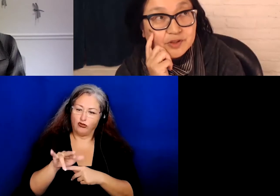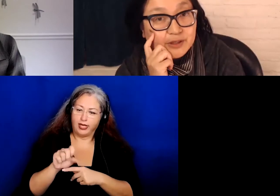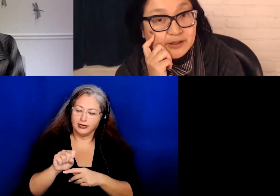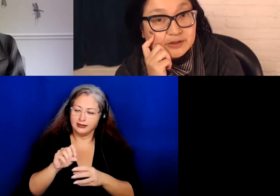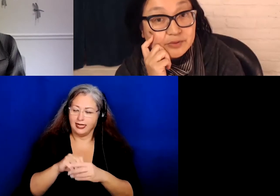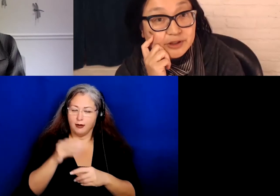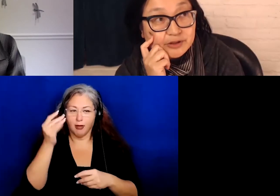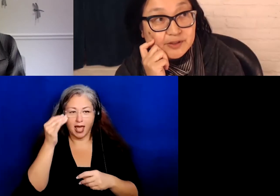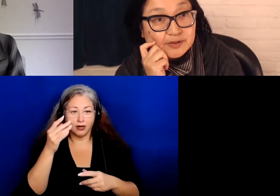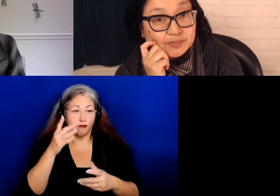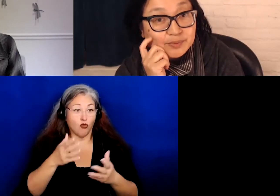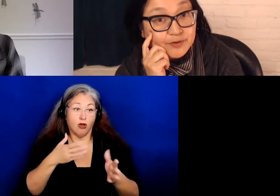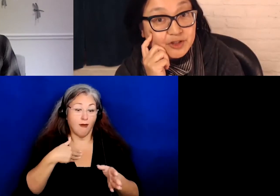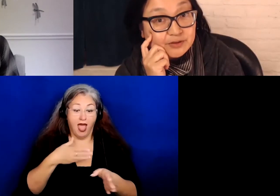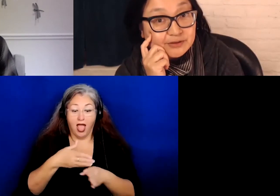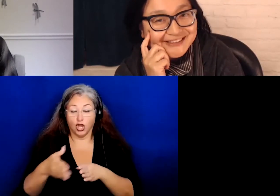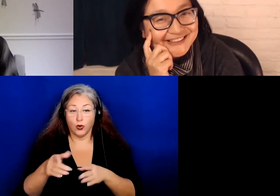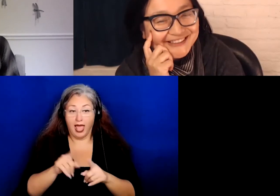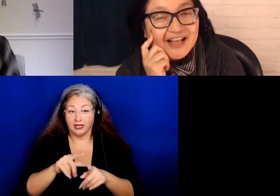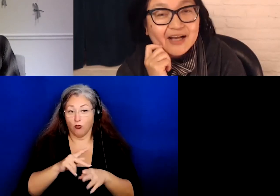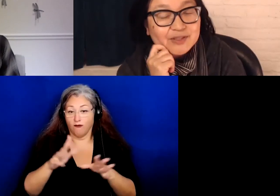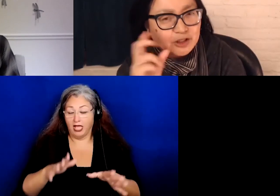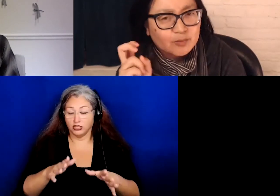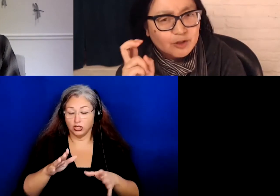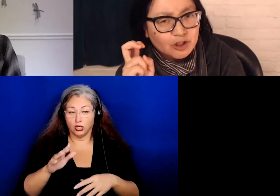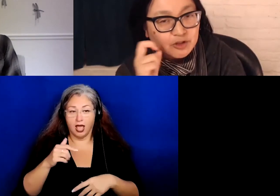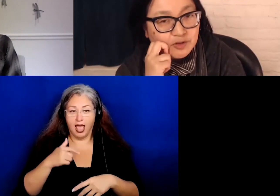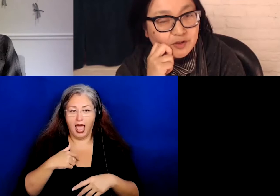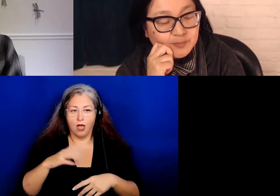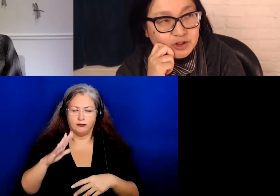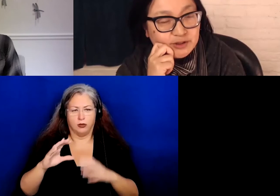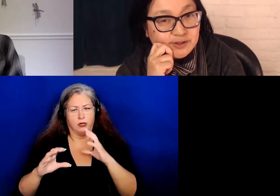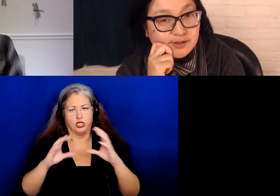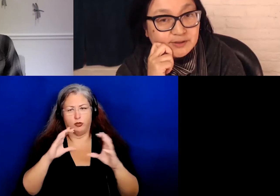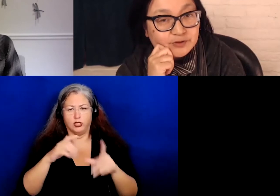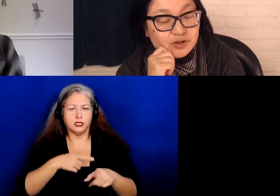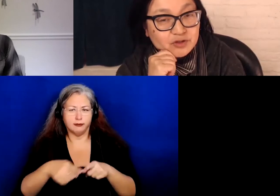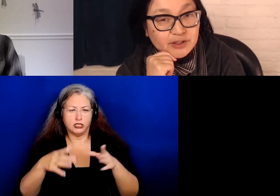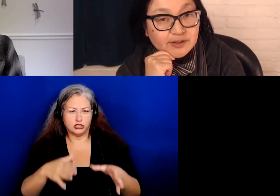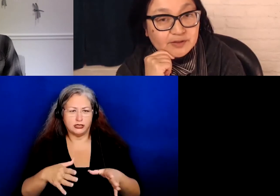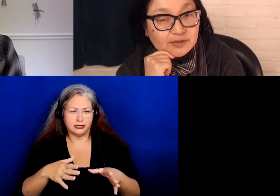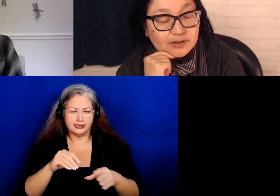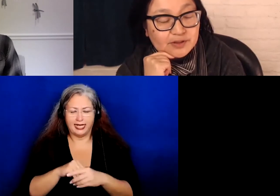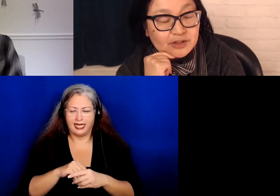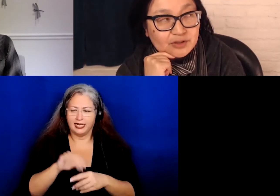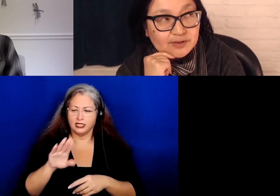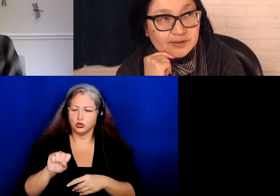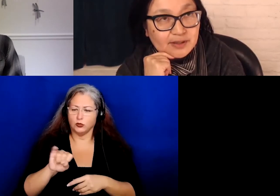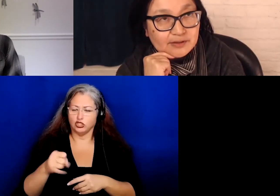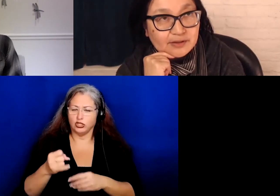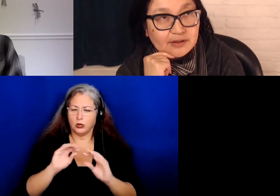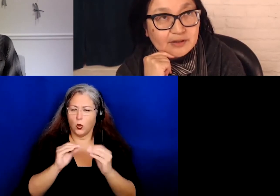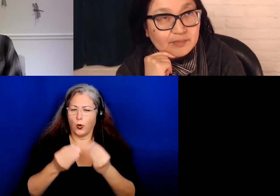for most of my career as a professional, I was like a communications specialist for social justice